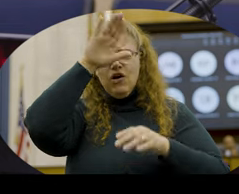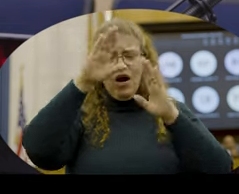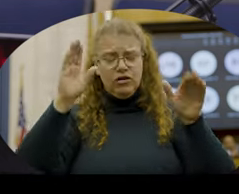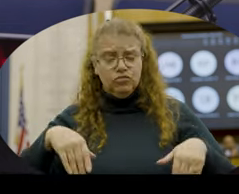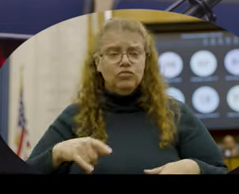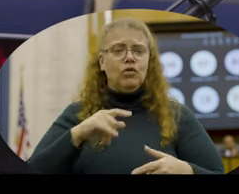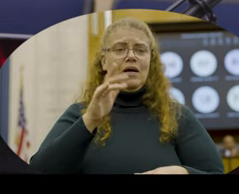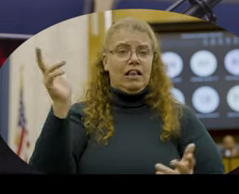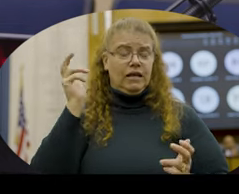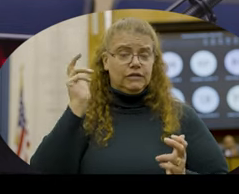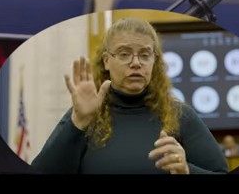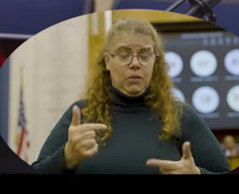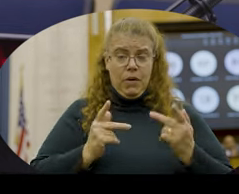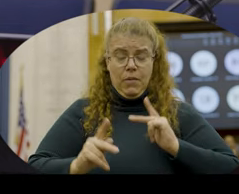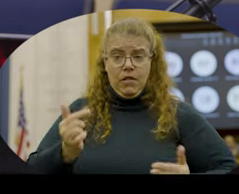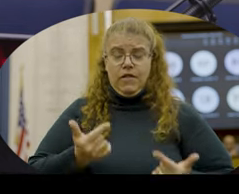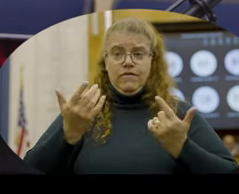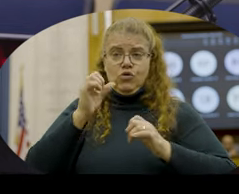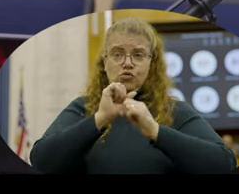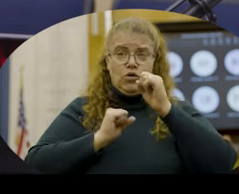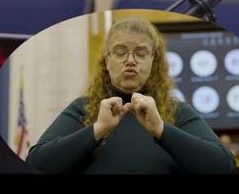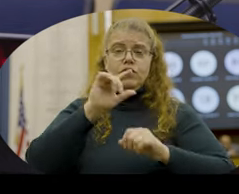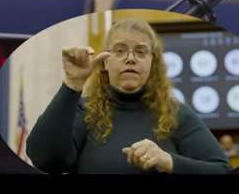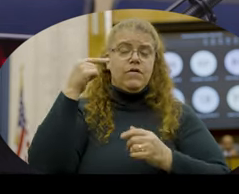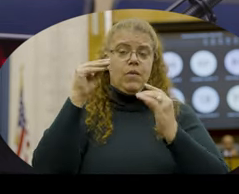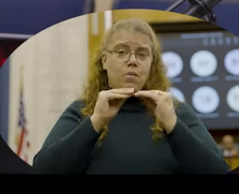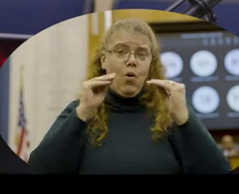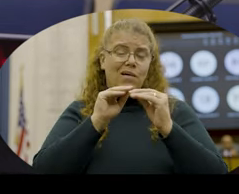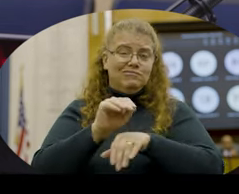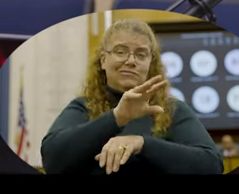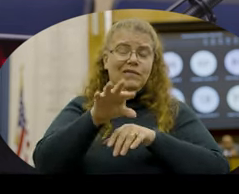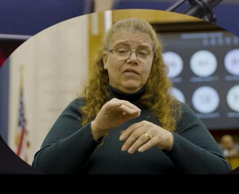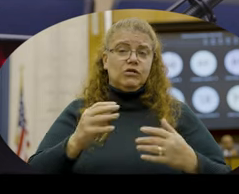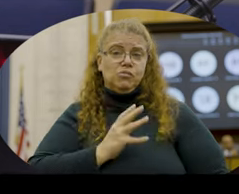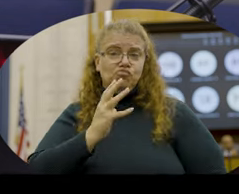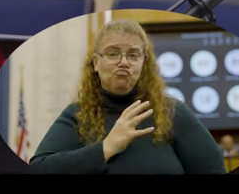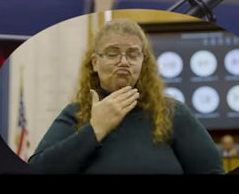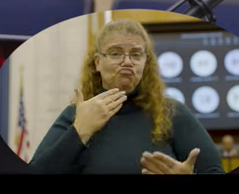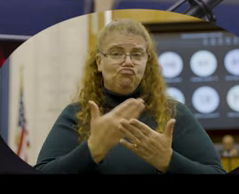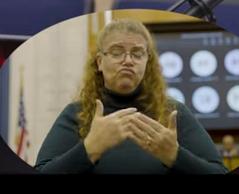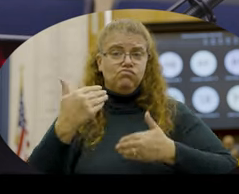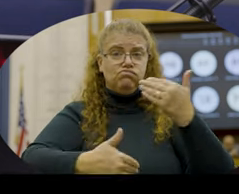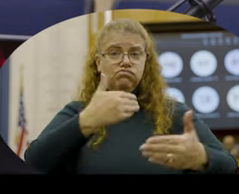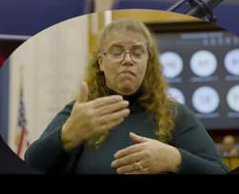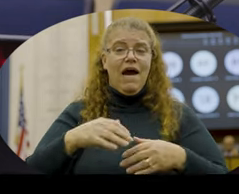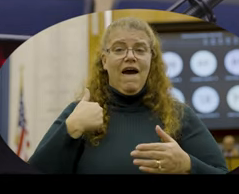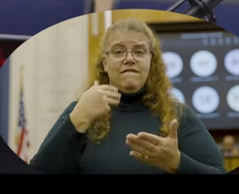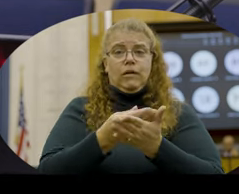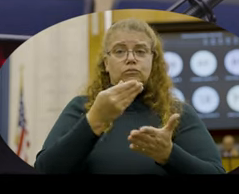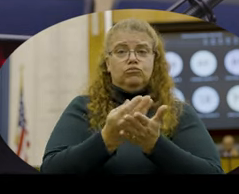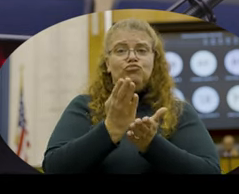listened to our residents and we've restructured our government to be more effective and efficient and gotten our fiscal house in